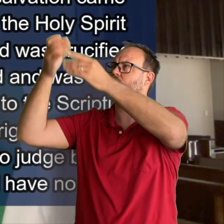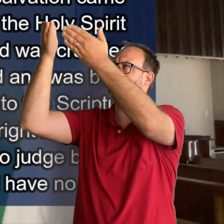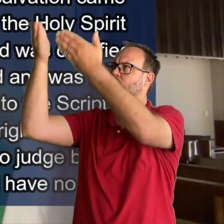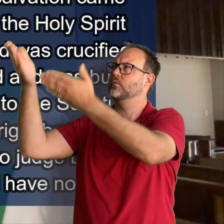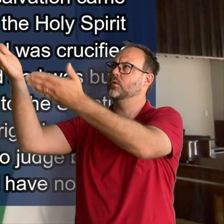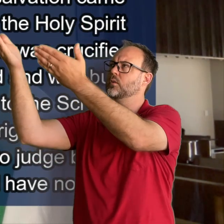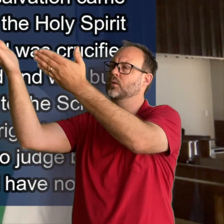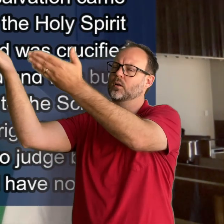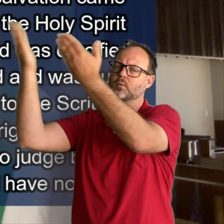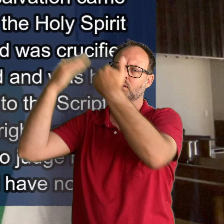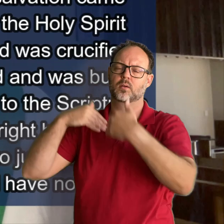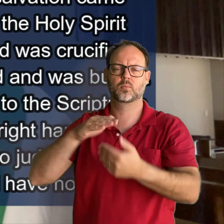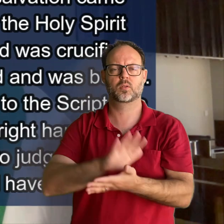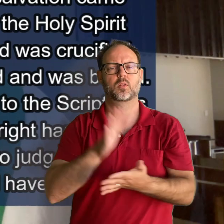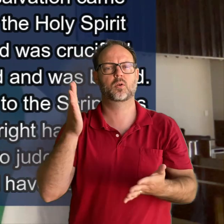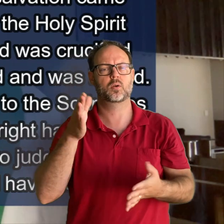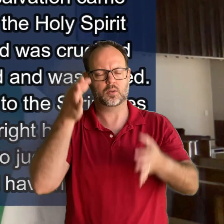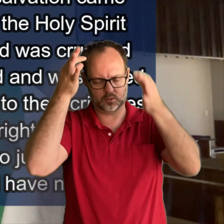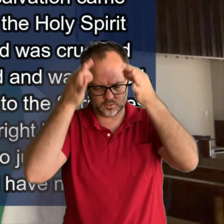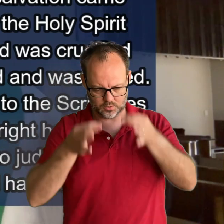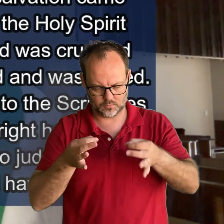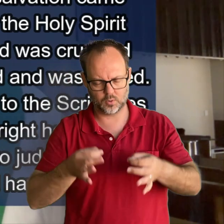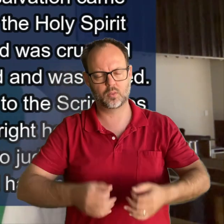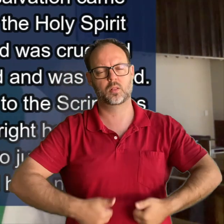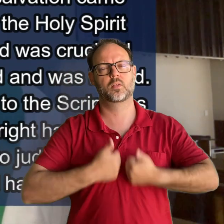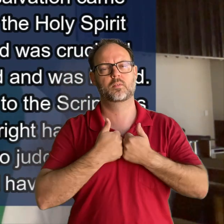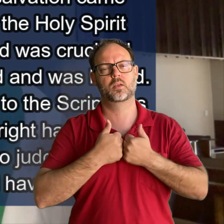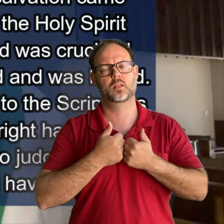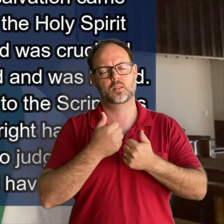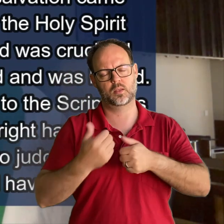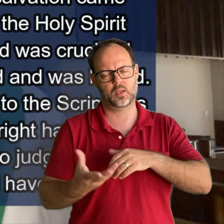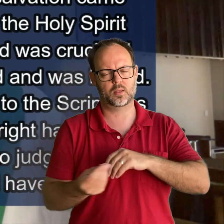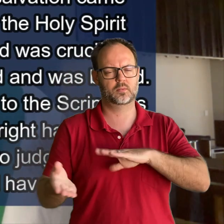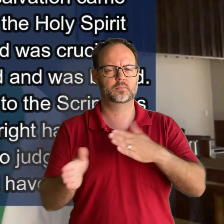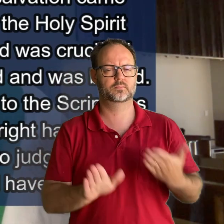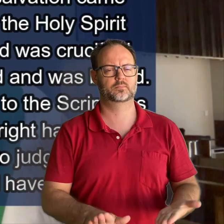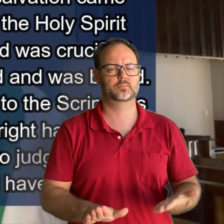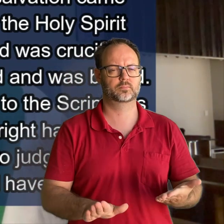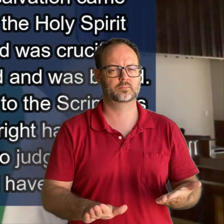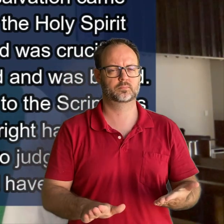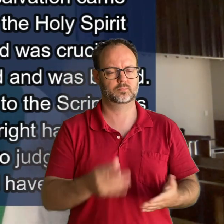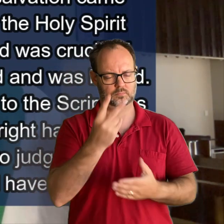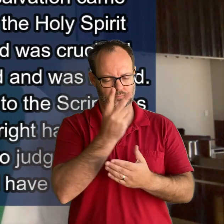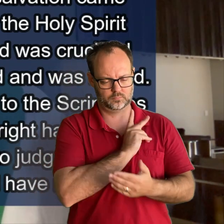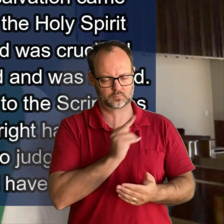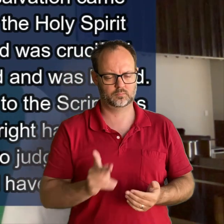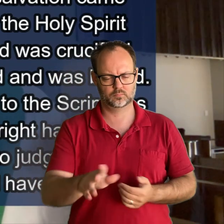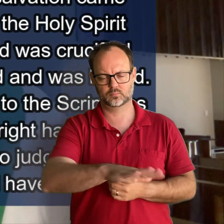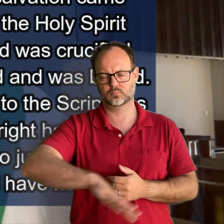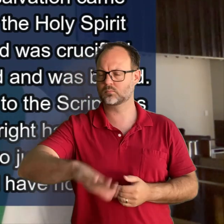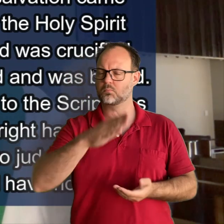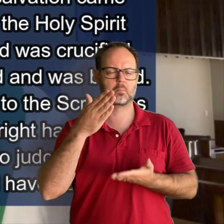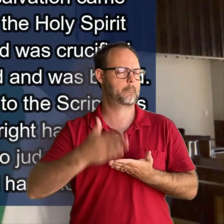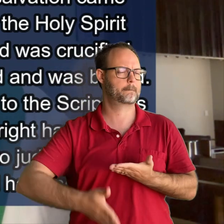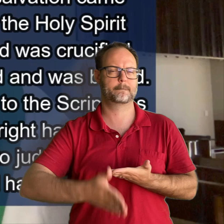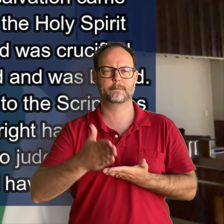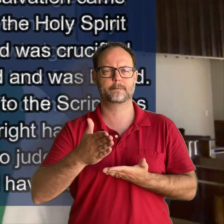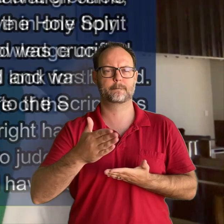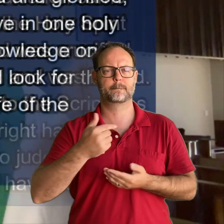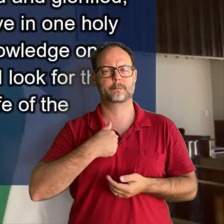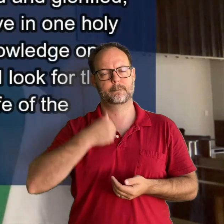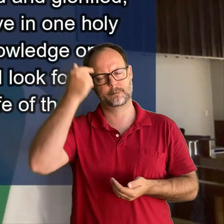Father. And he will come again with glory to judge both the living and the dead, whose kingdom shall have no